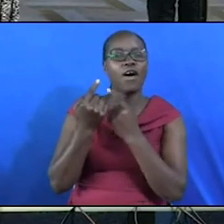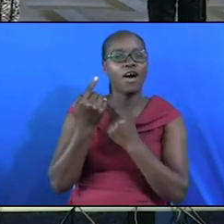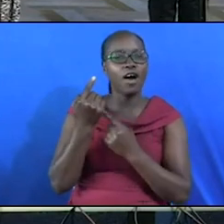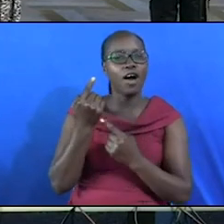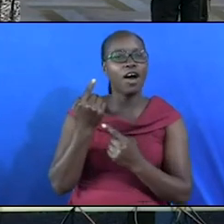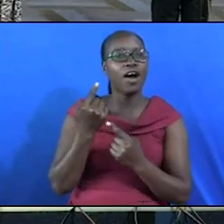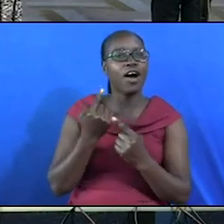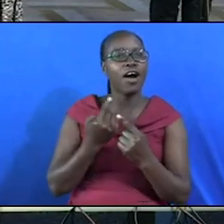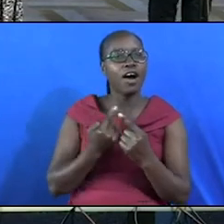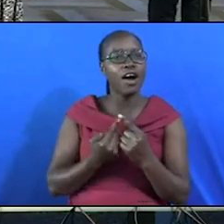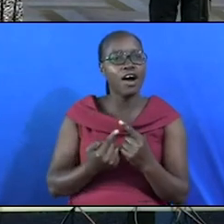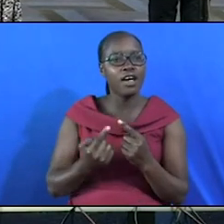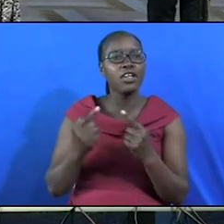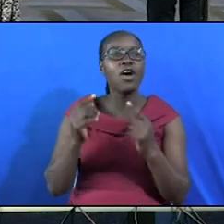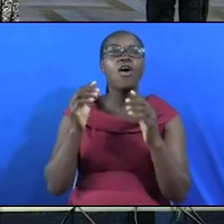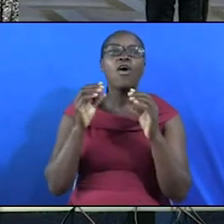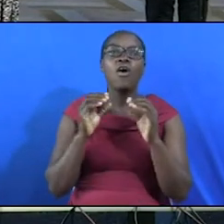coming